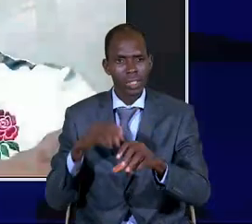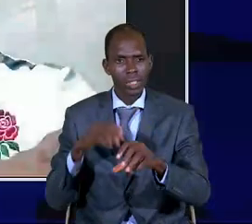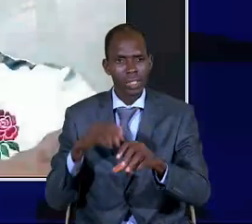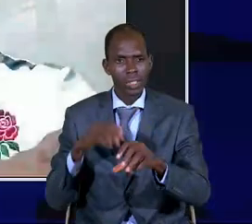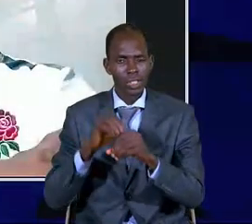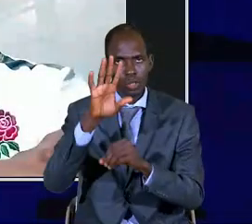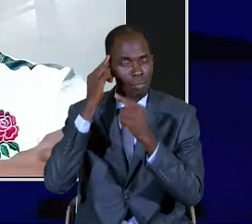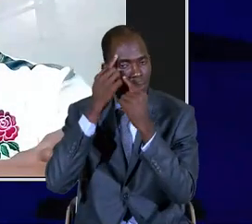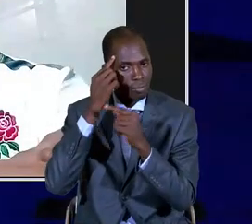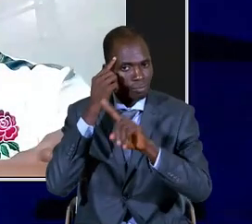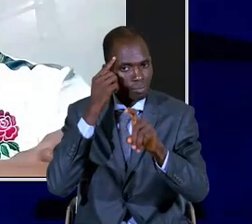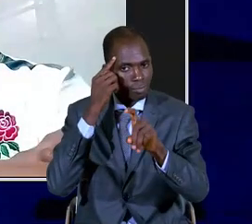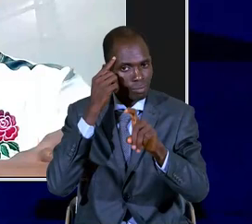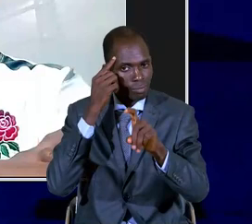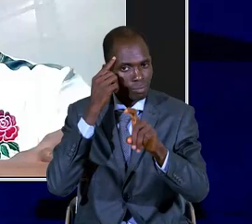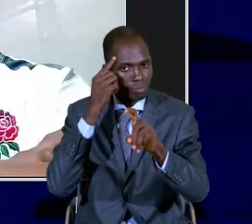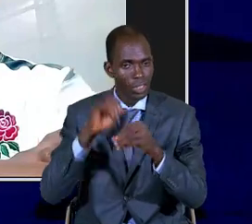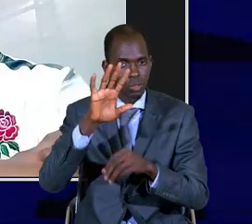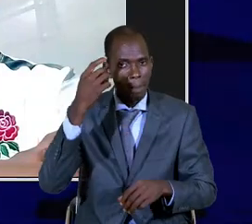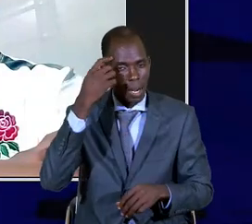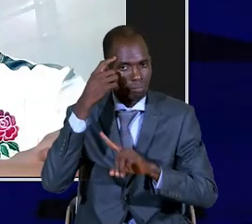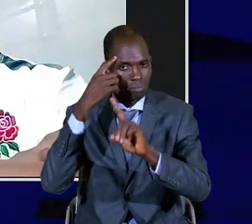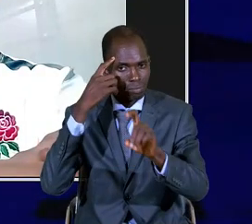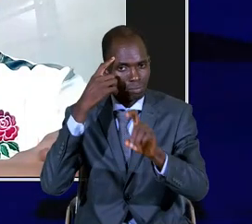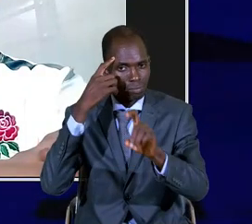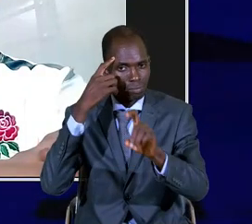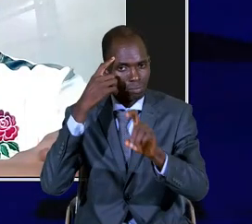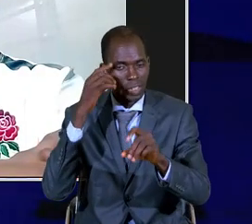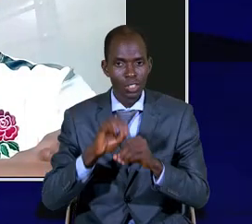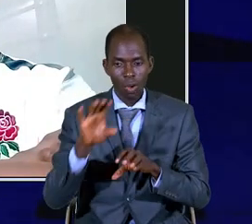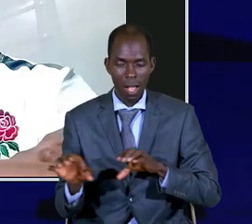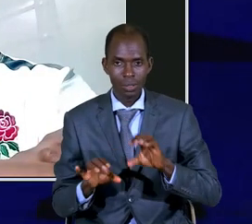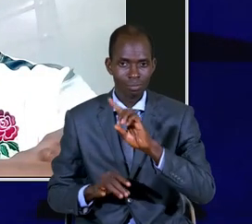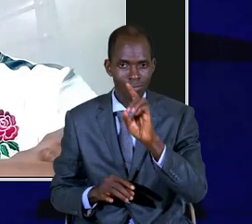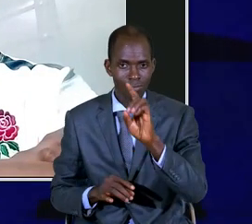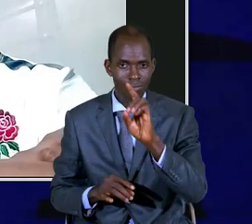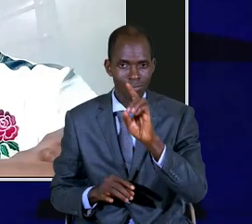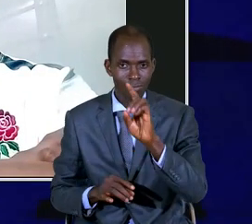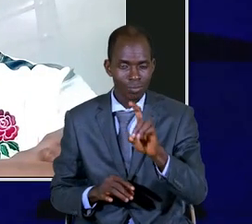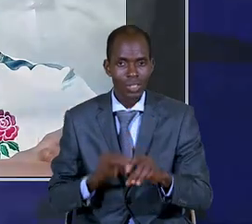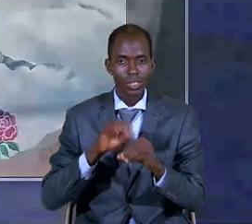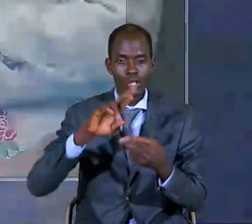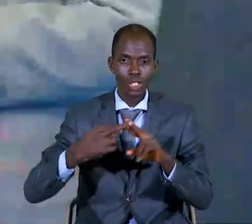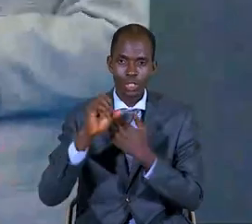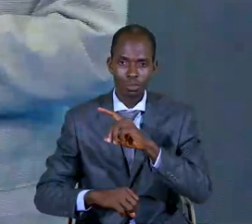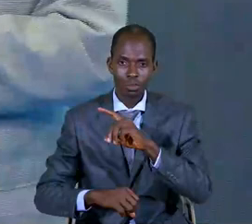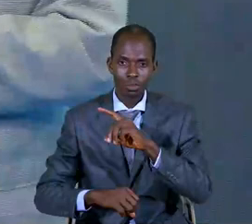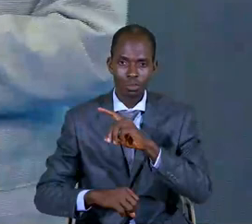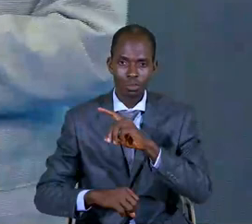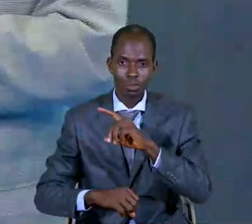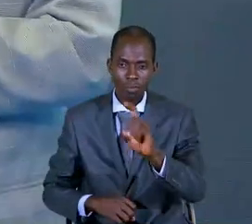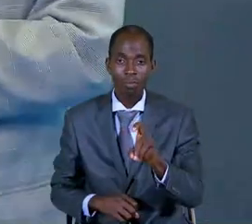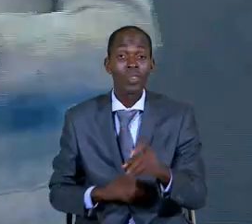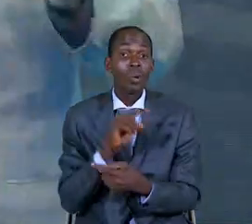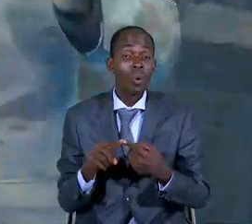thoughts, in your mind, in your action, in your relationship, when people